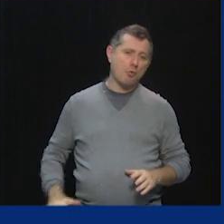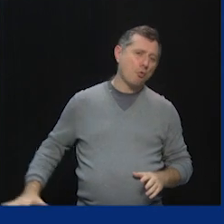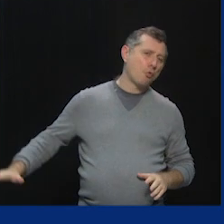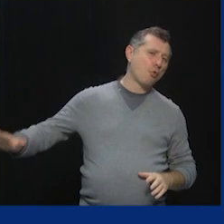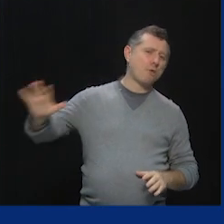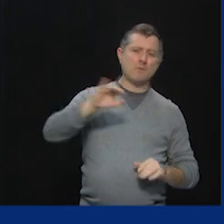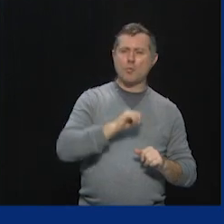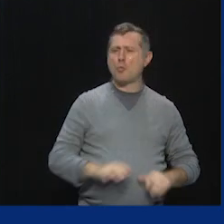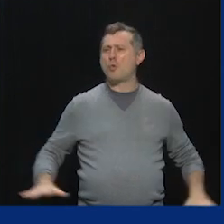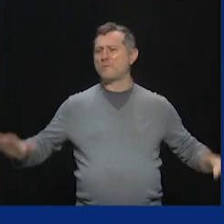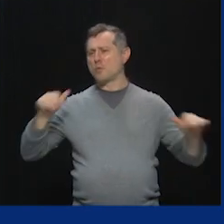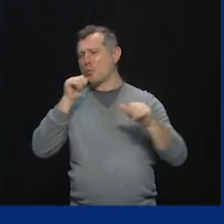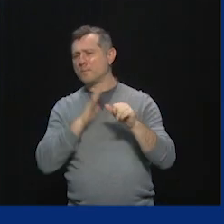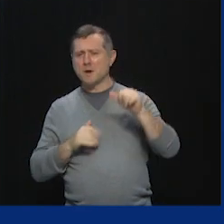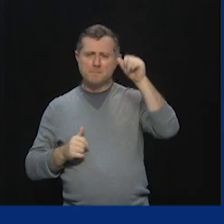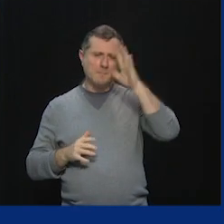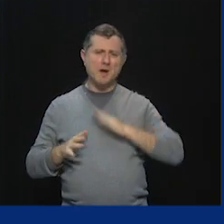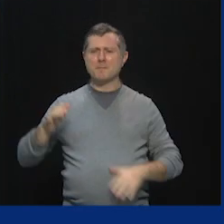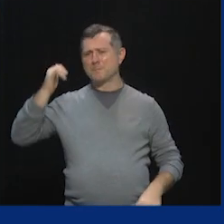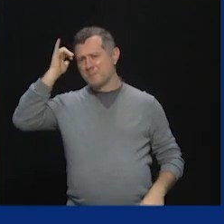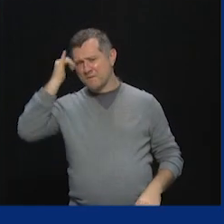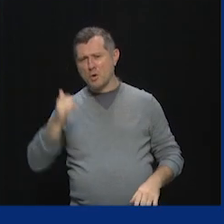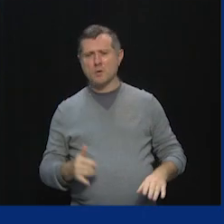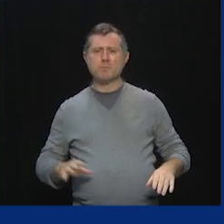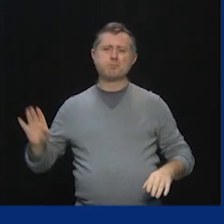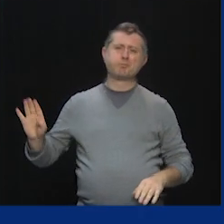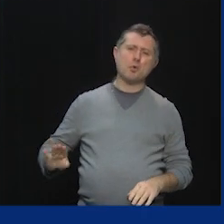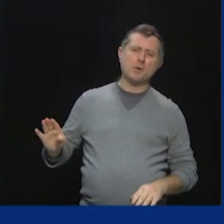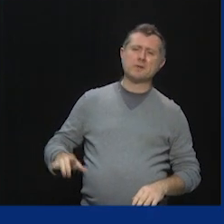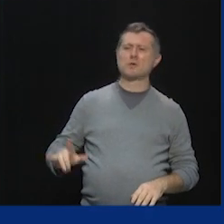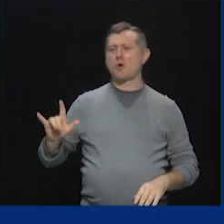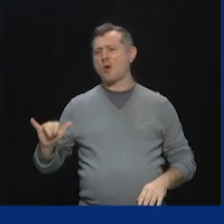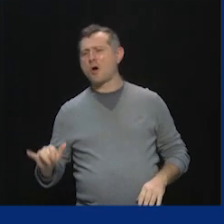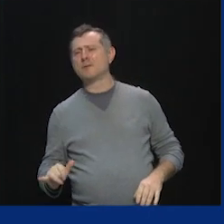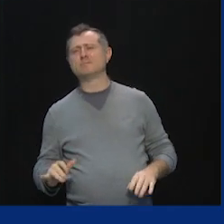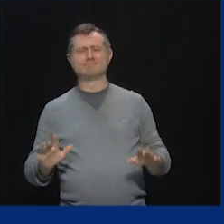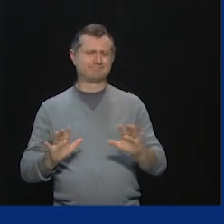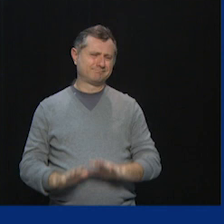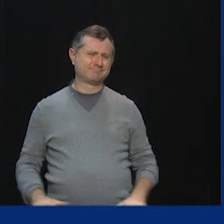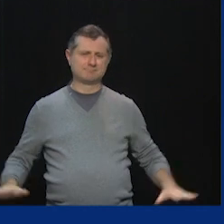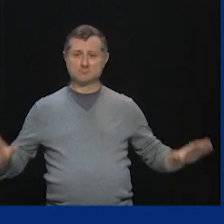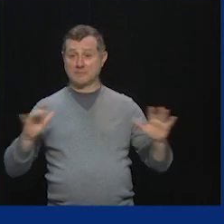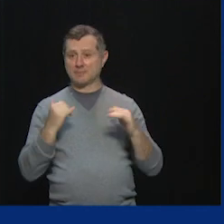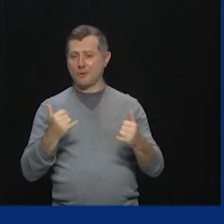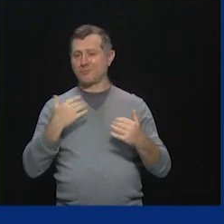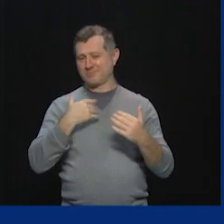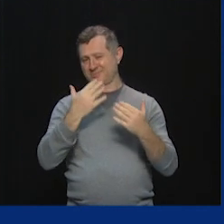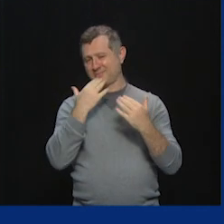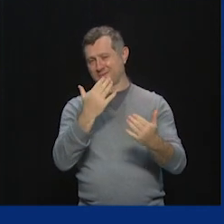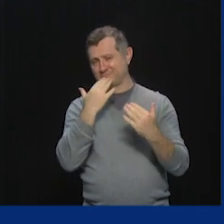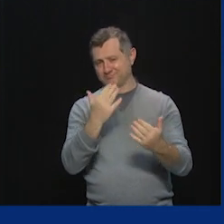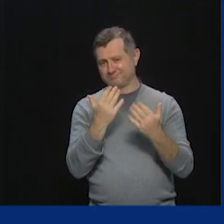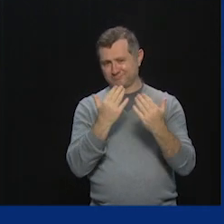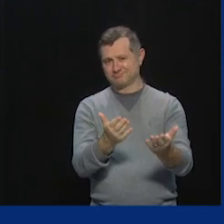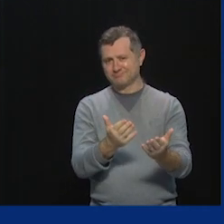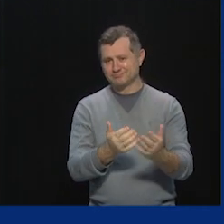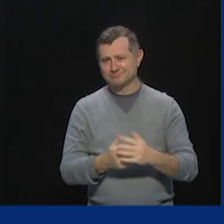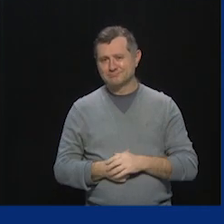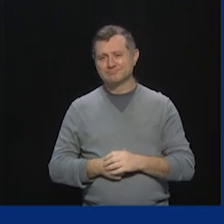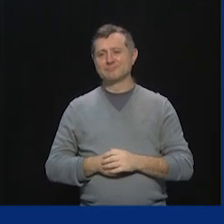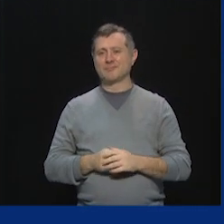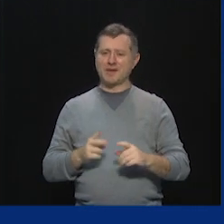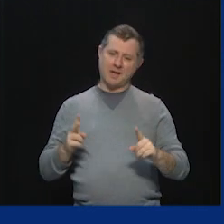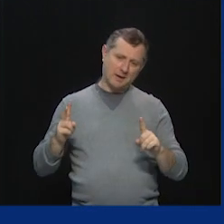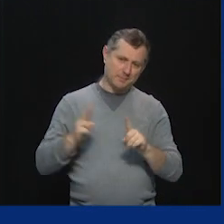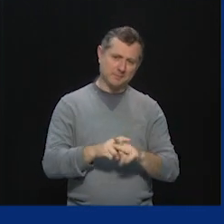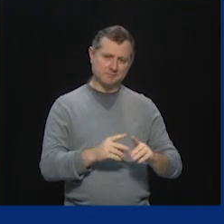Buffalo to Brooklyn to Long Island, first, thank you for implementing the HERO Act. More importantly, thank you